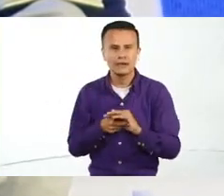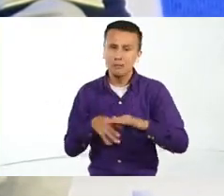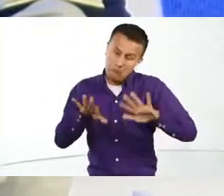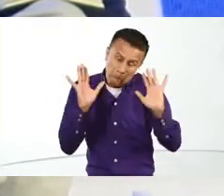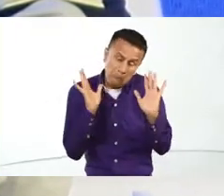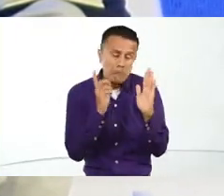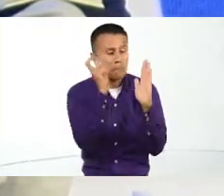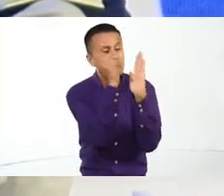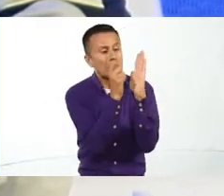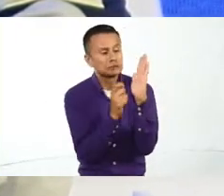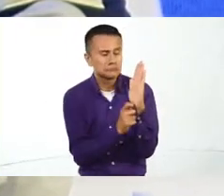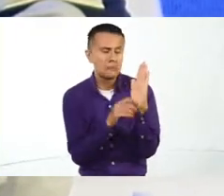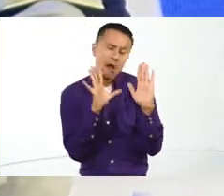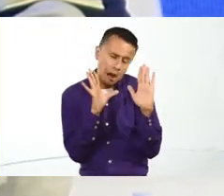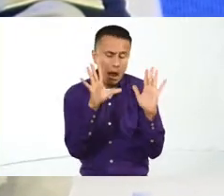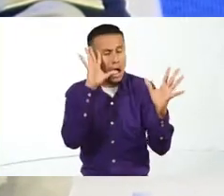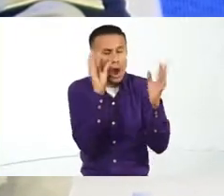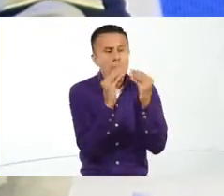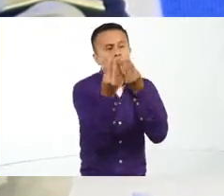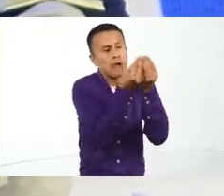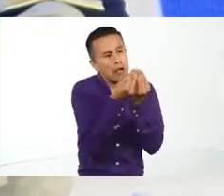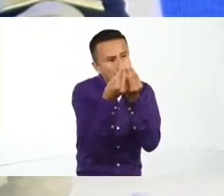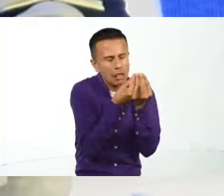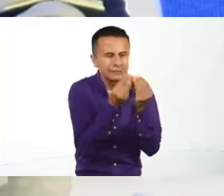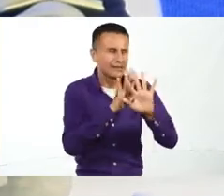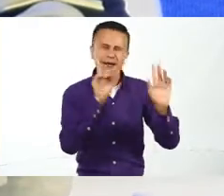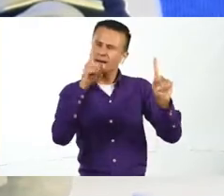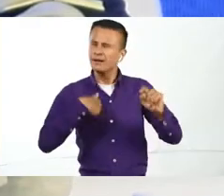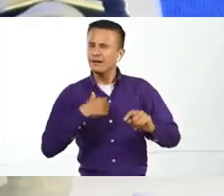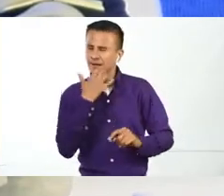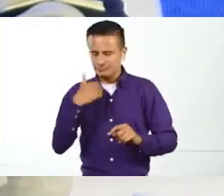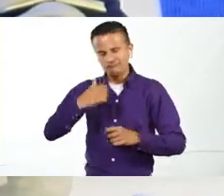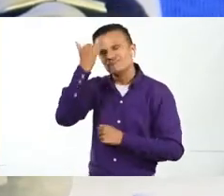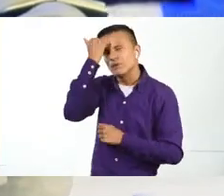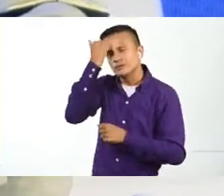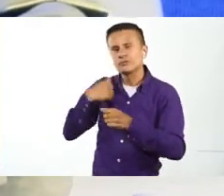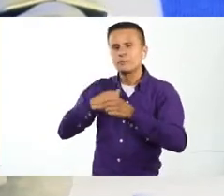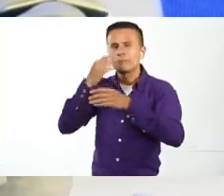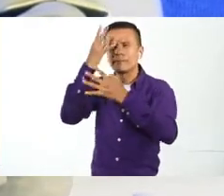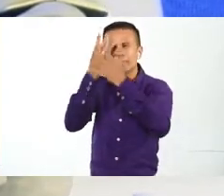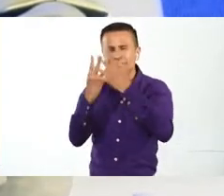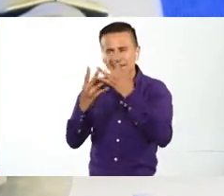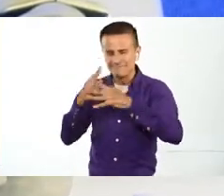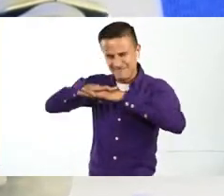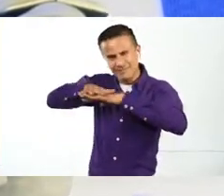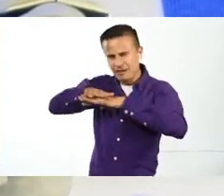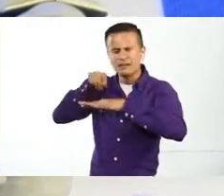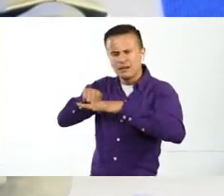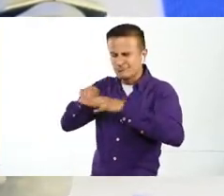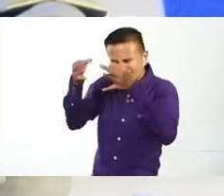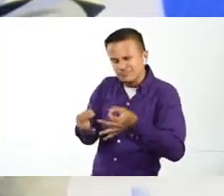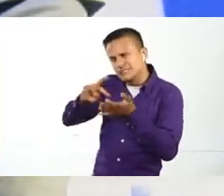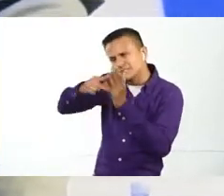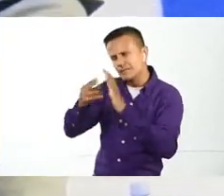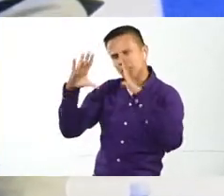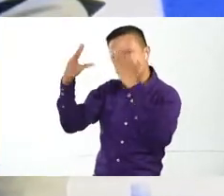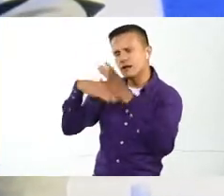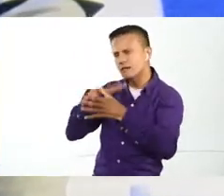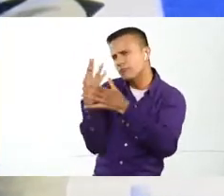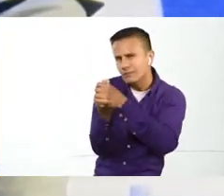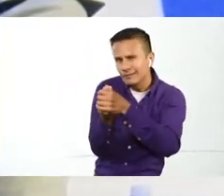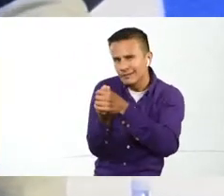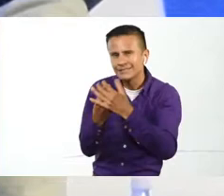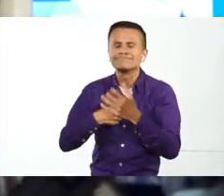classroom. One thing is the principles, and we may find consensus on the principles, but then I'm a teacher of mathematics, what it is like